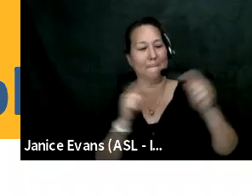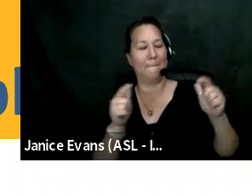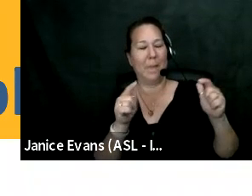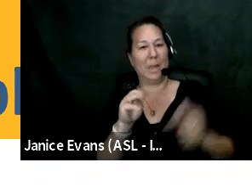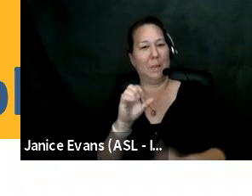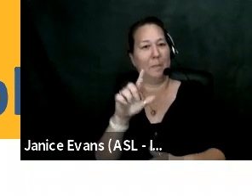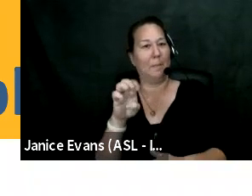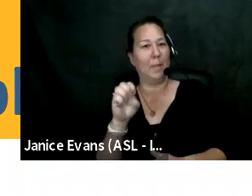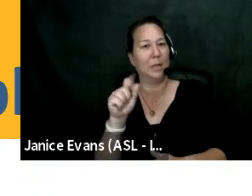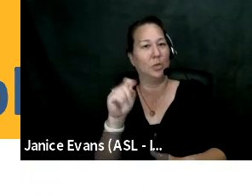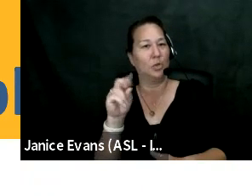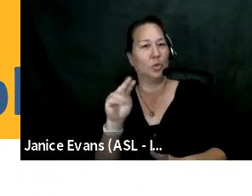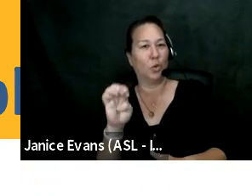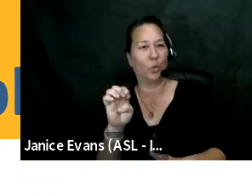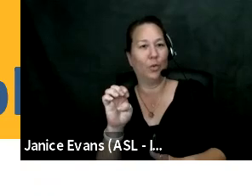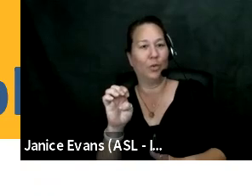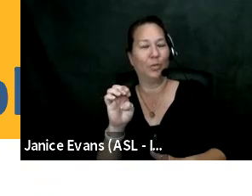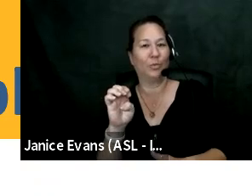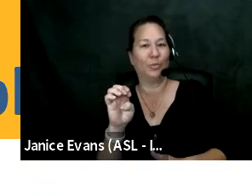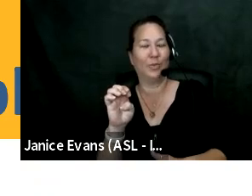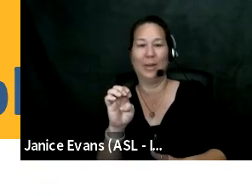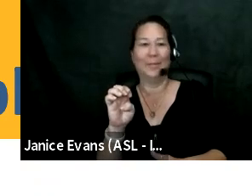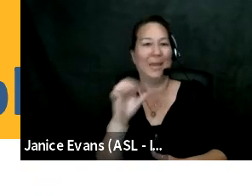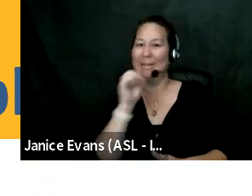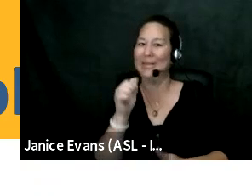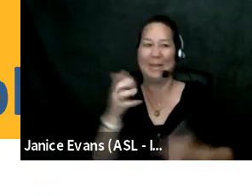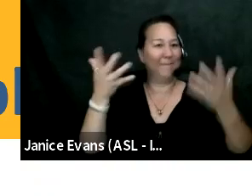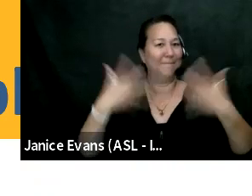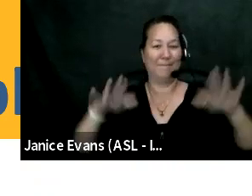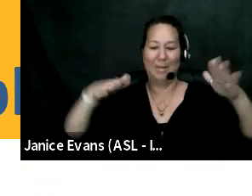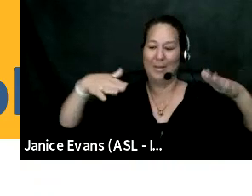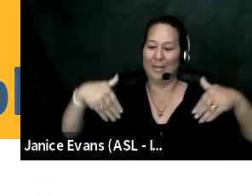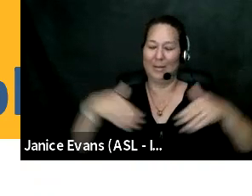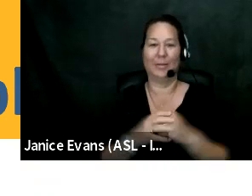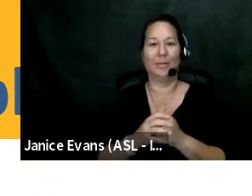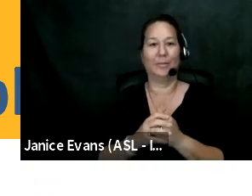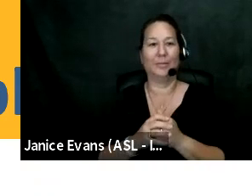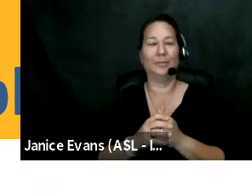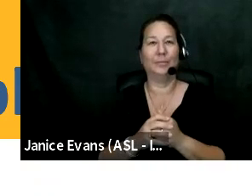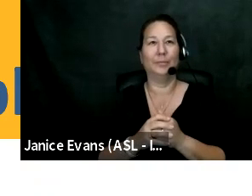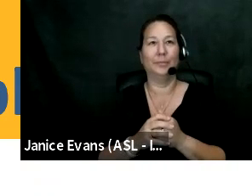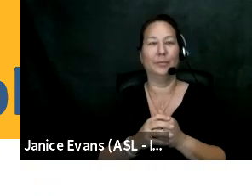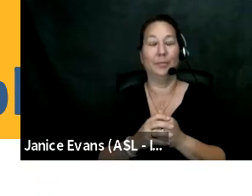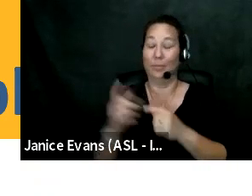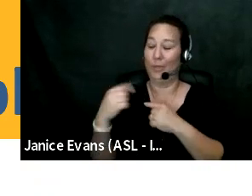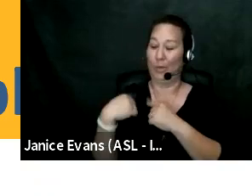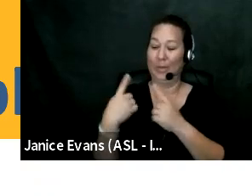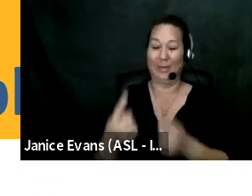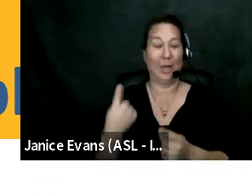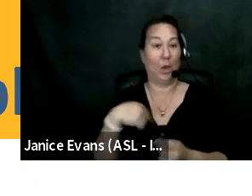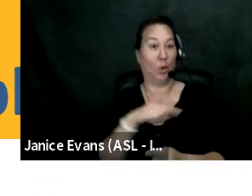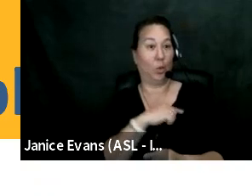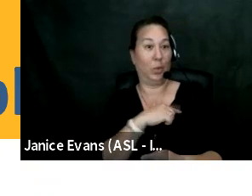celebrated, we are not over. This is not over yet. And so until that time, we